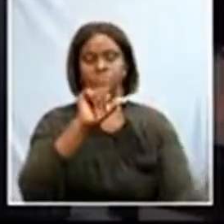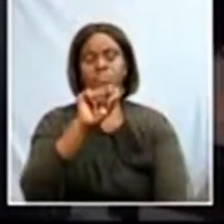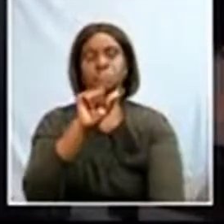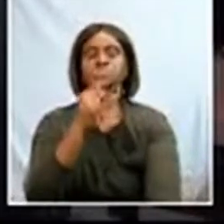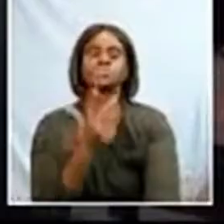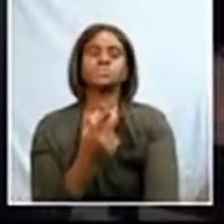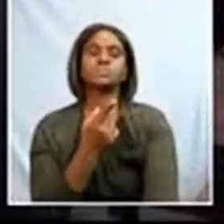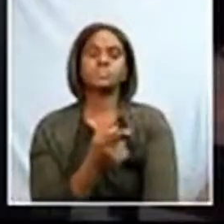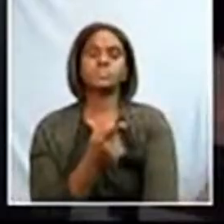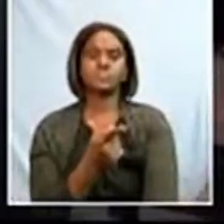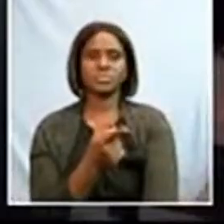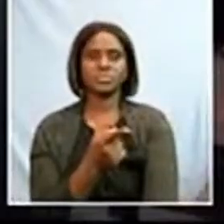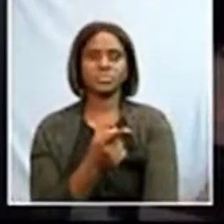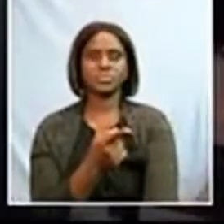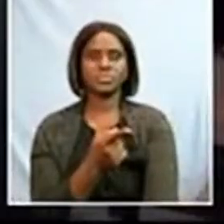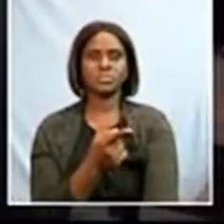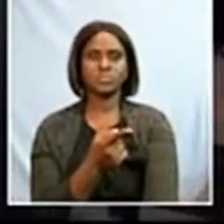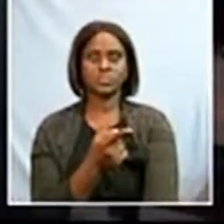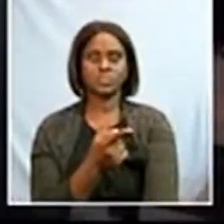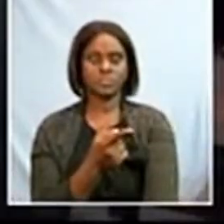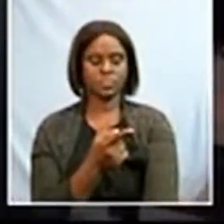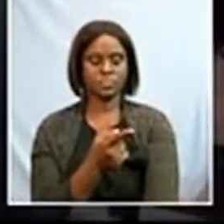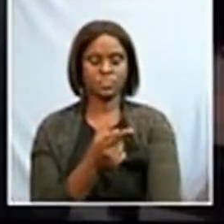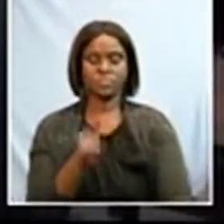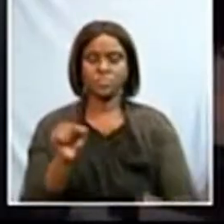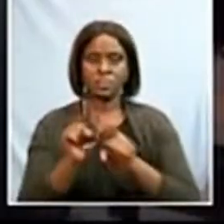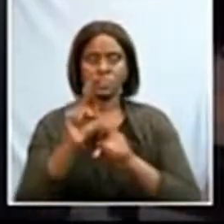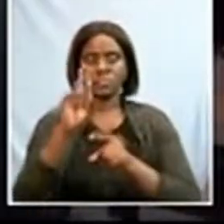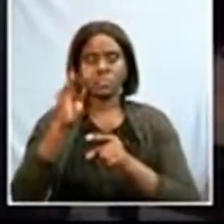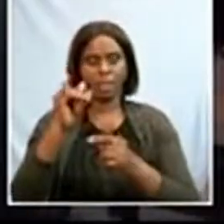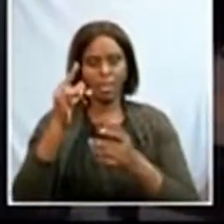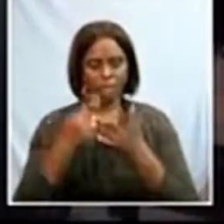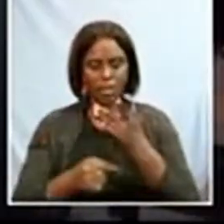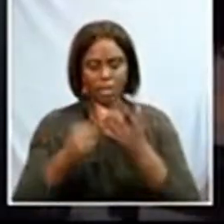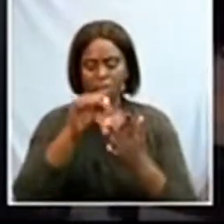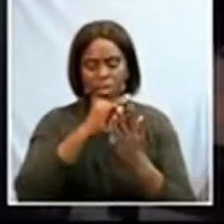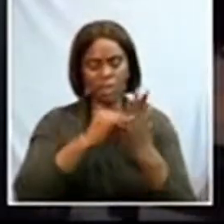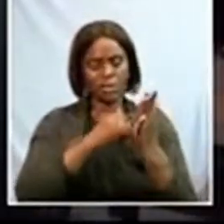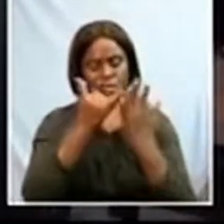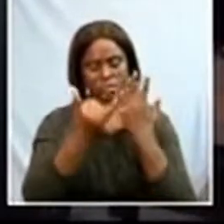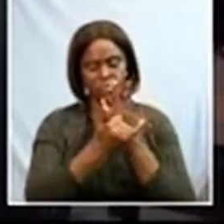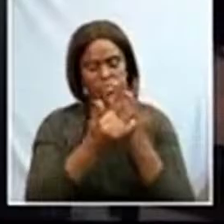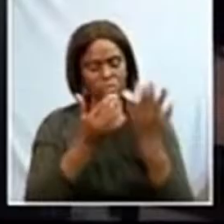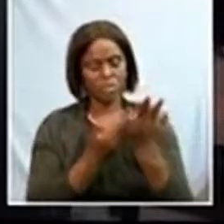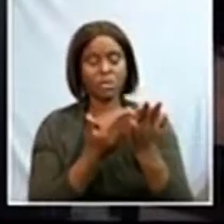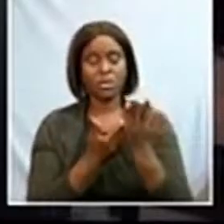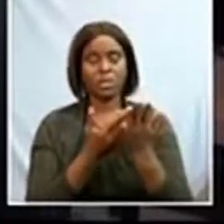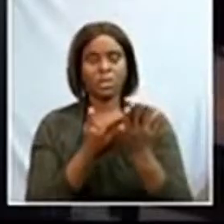2023. And by July